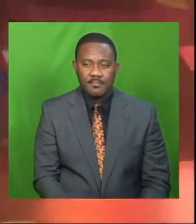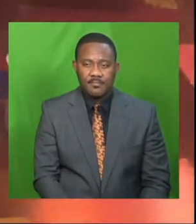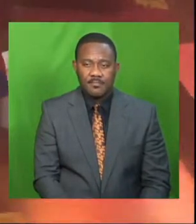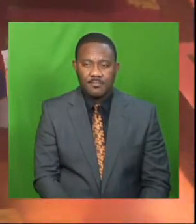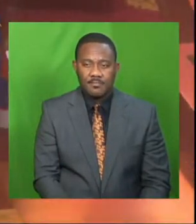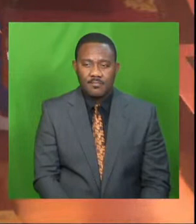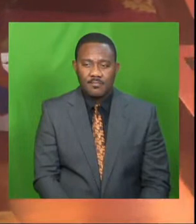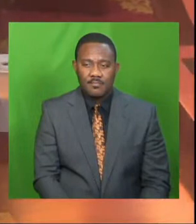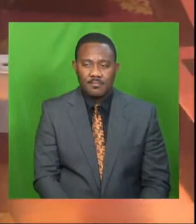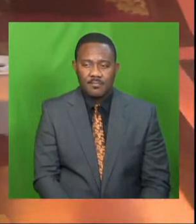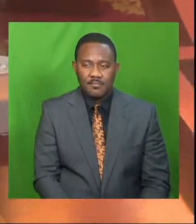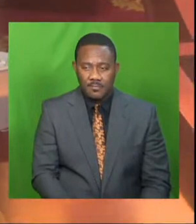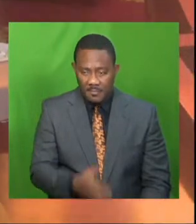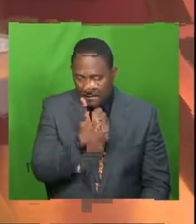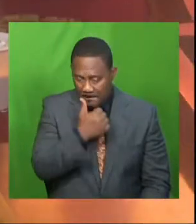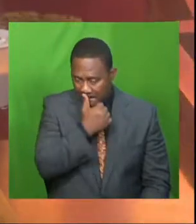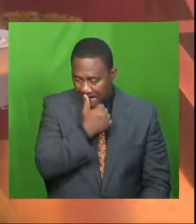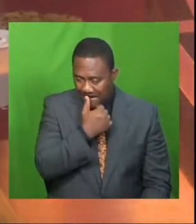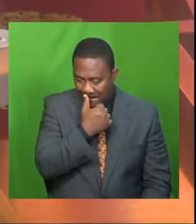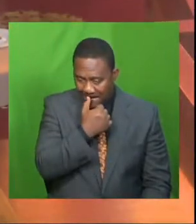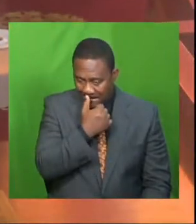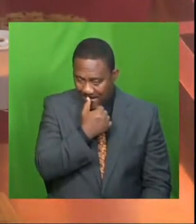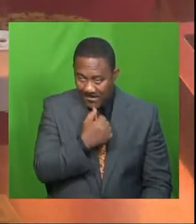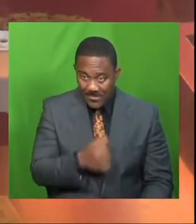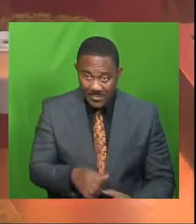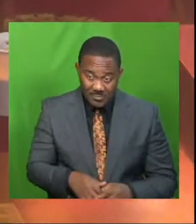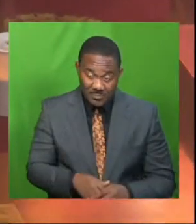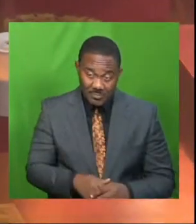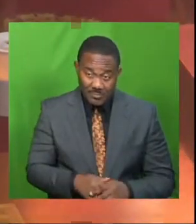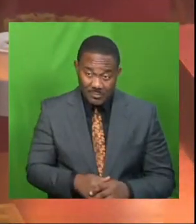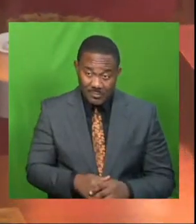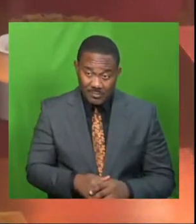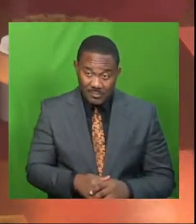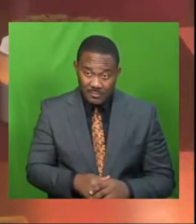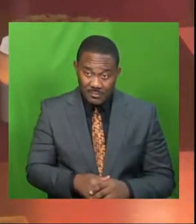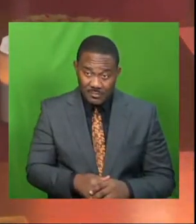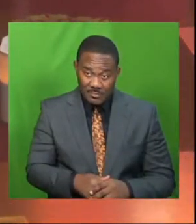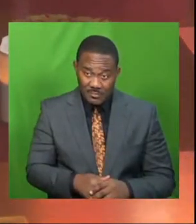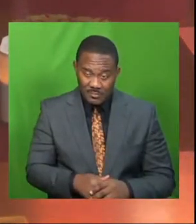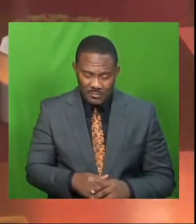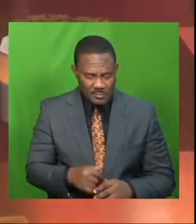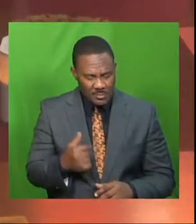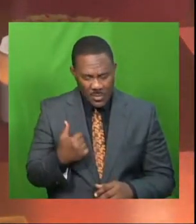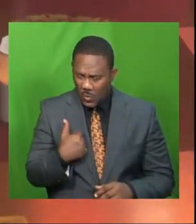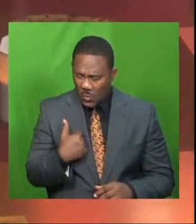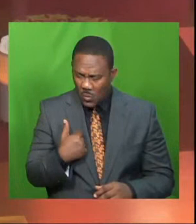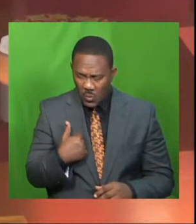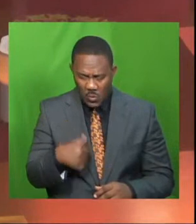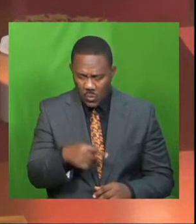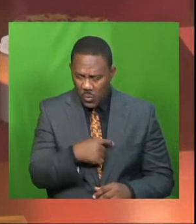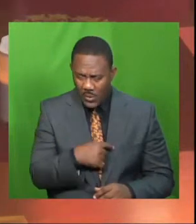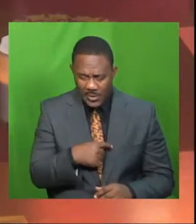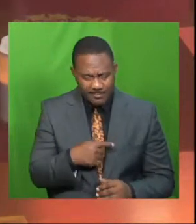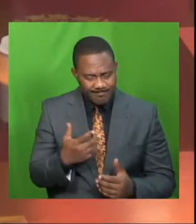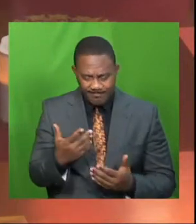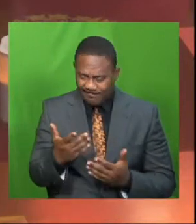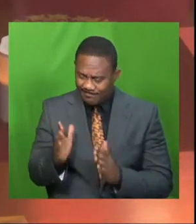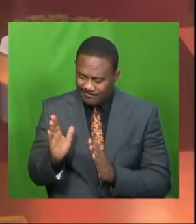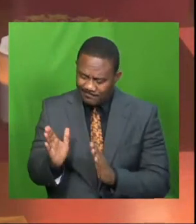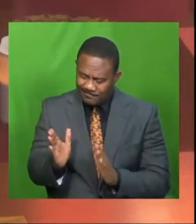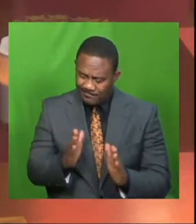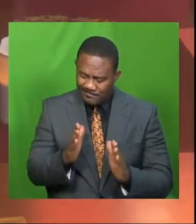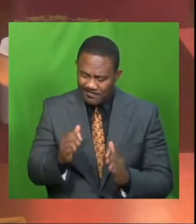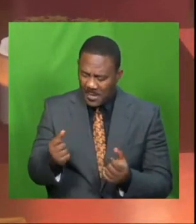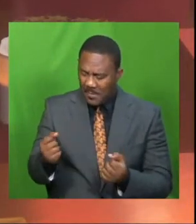Thank you, Mr. Speaker. We have taken many measures, and one is the